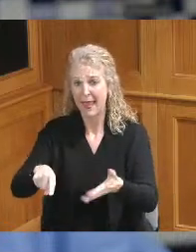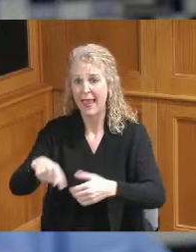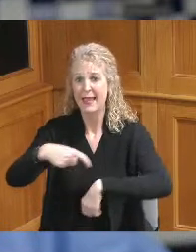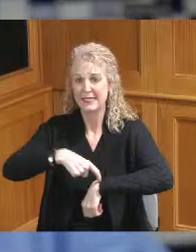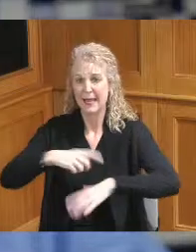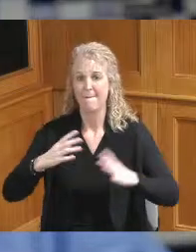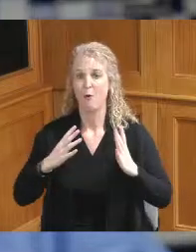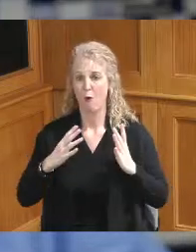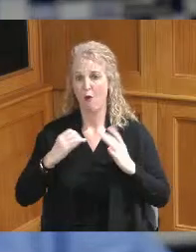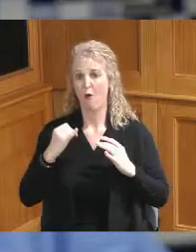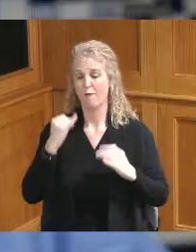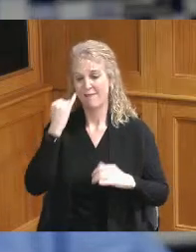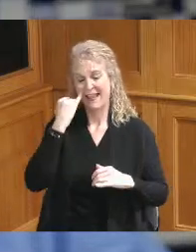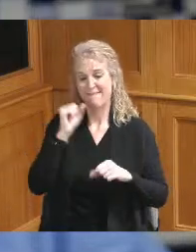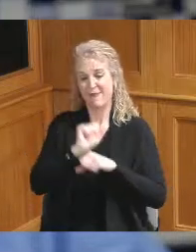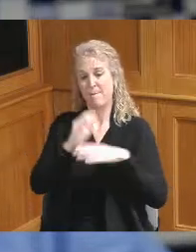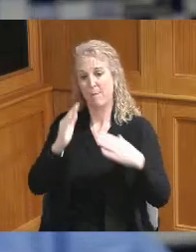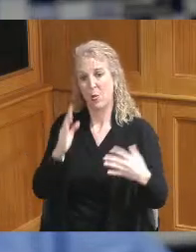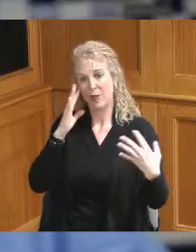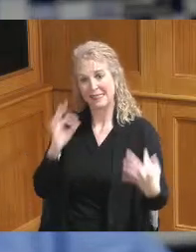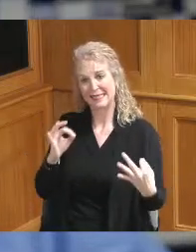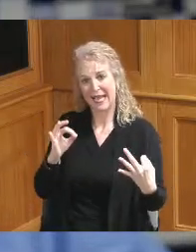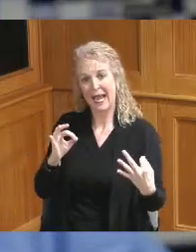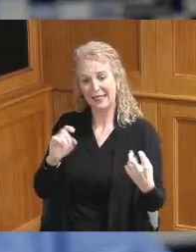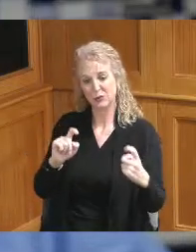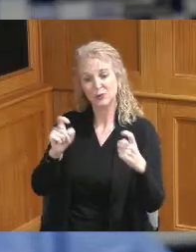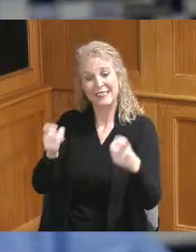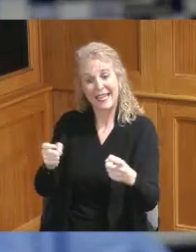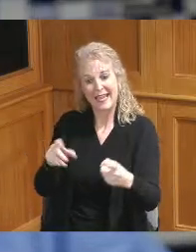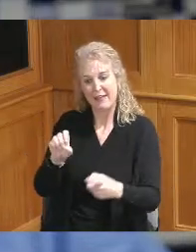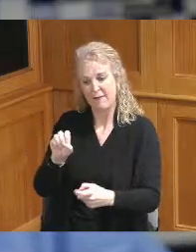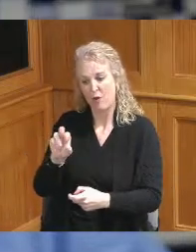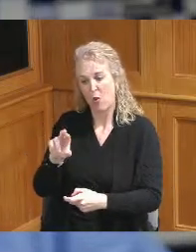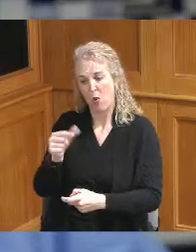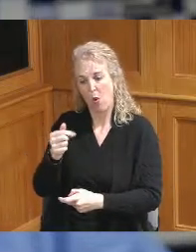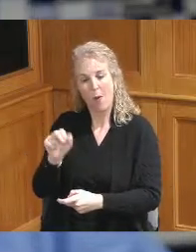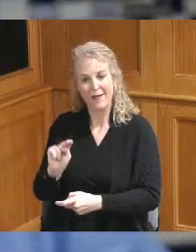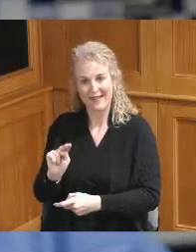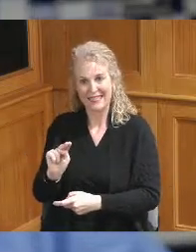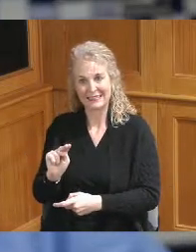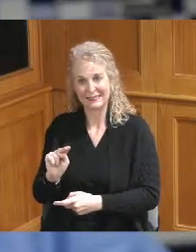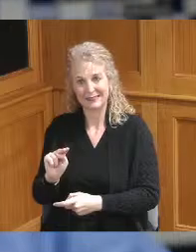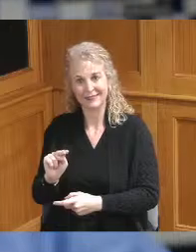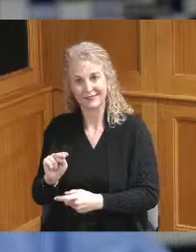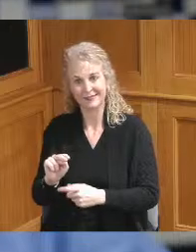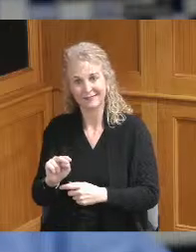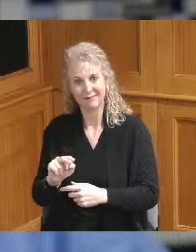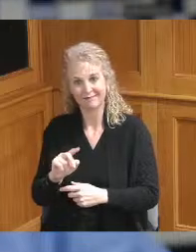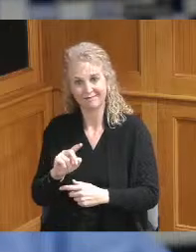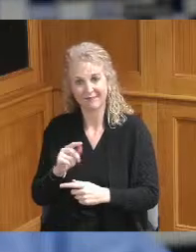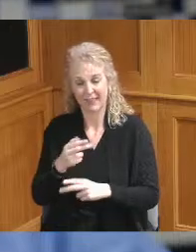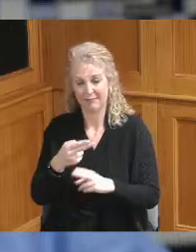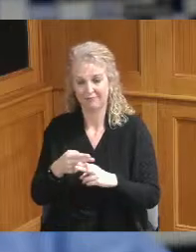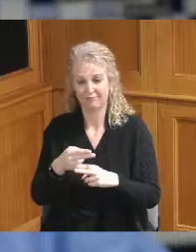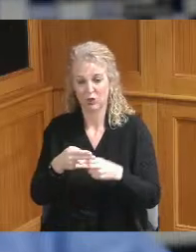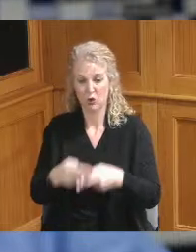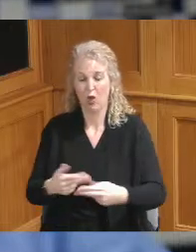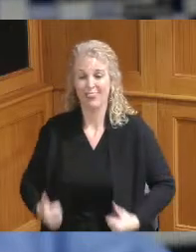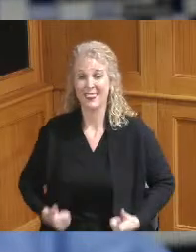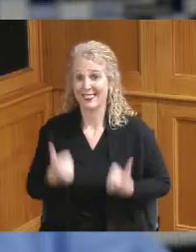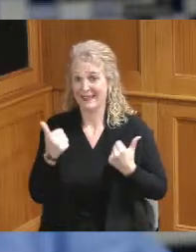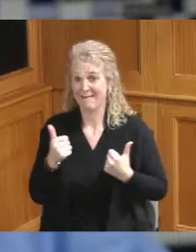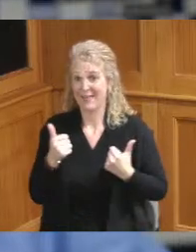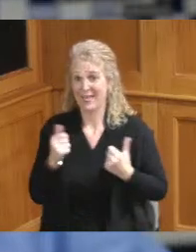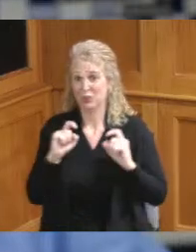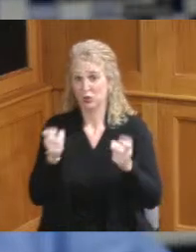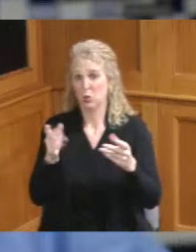the employees for choosing the Donate Life gift that we have for becoming a living donor. So we